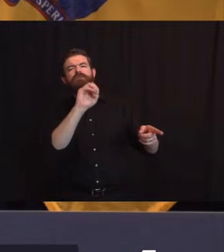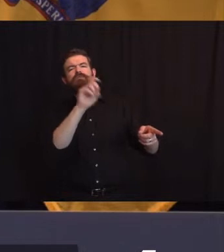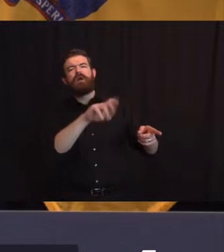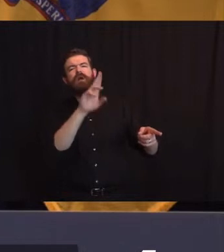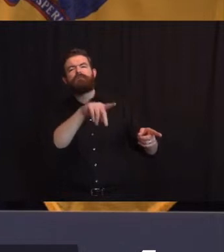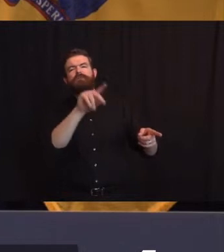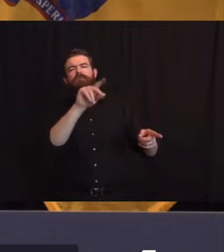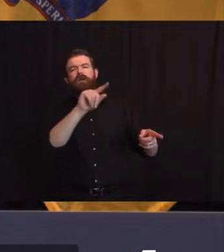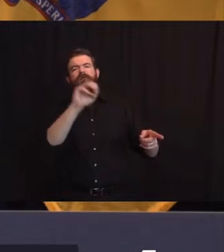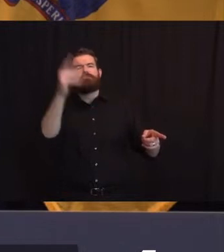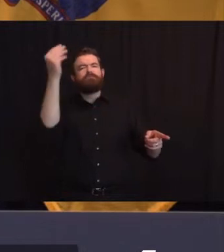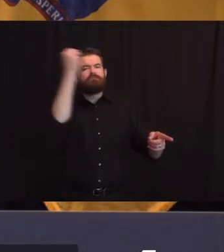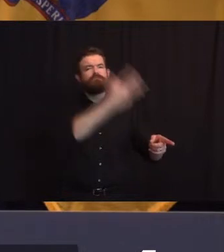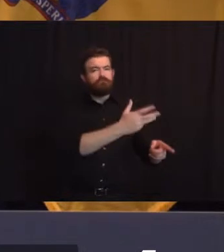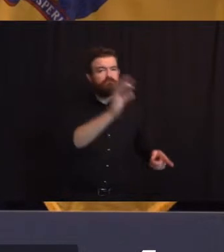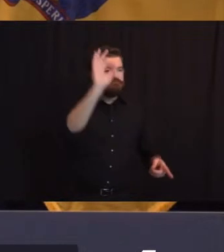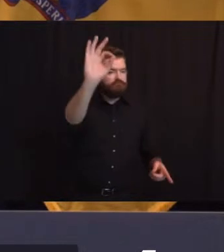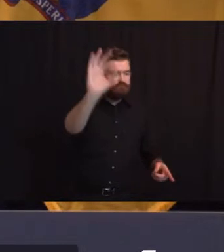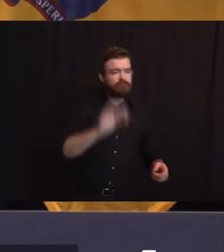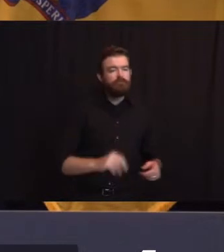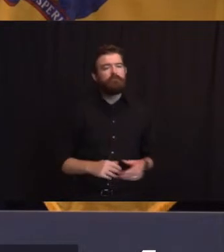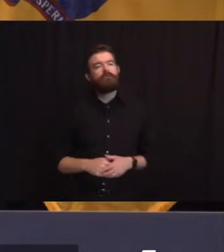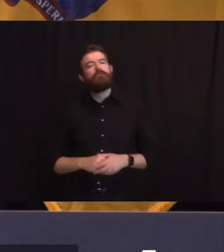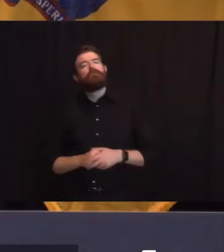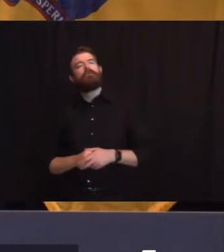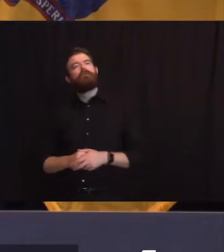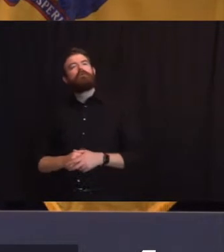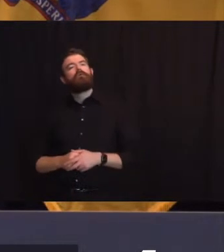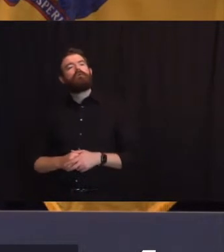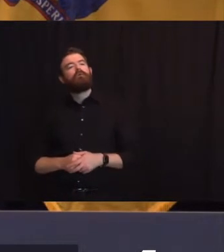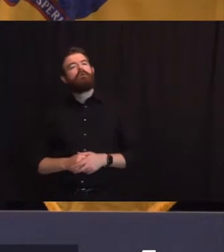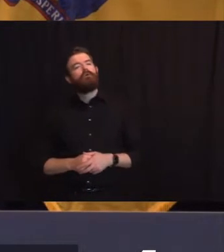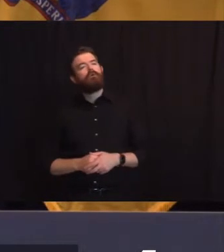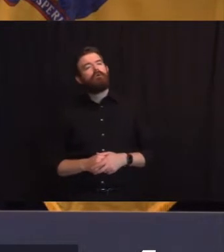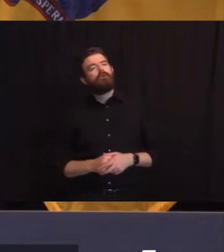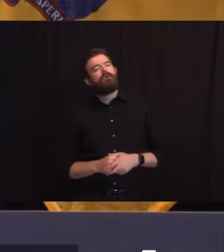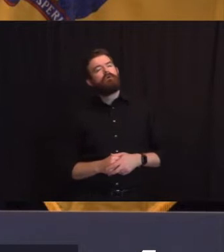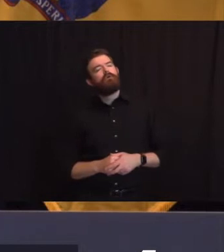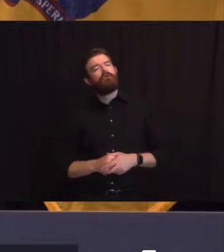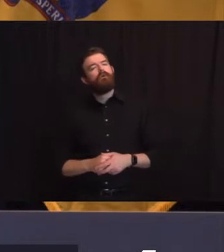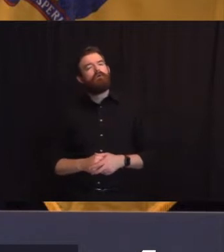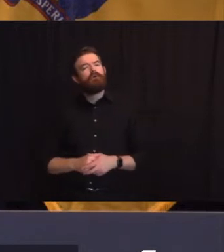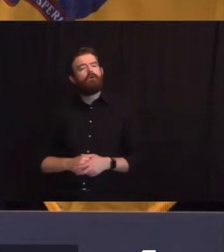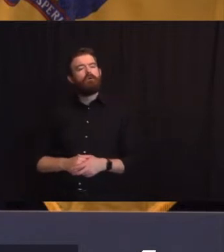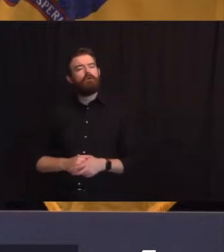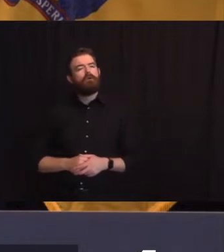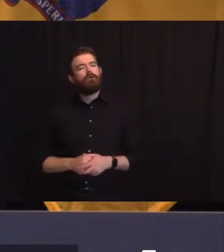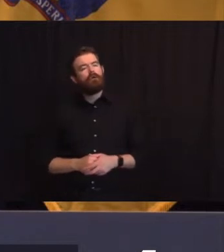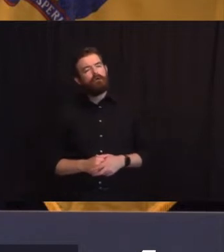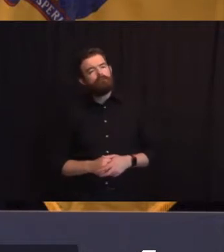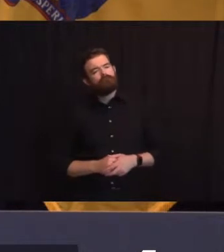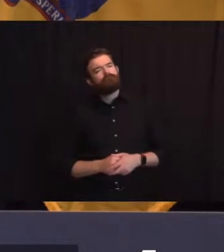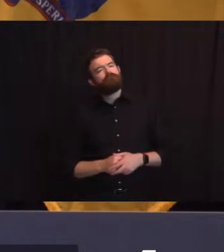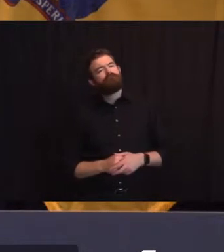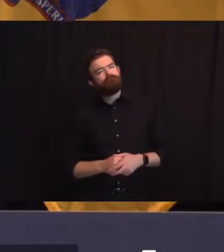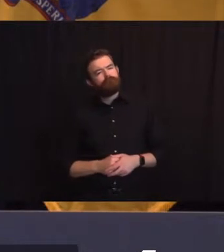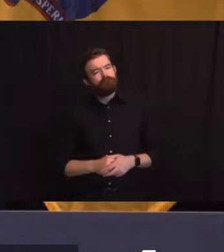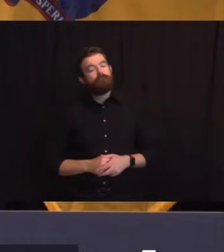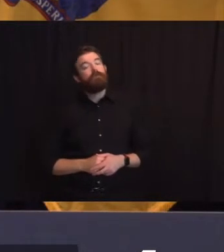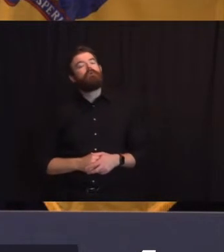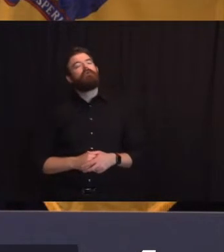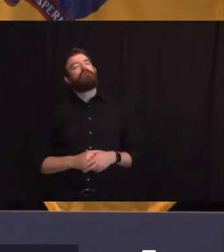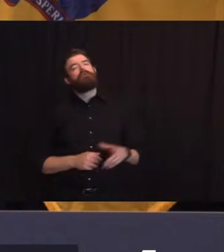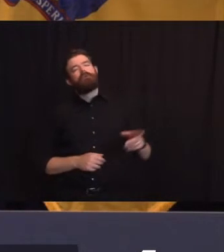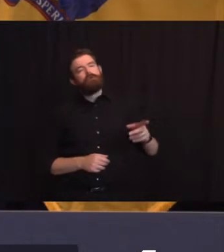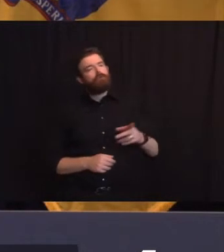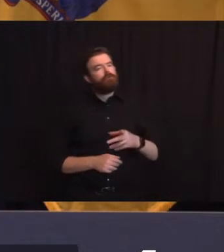More color, I'm not sure I've got more color as to why we are where we are, but we know the virus, and we'll repeat a couple of first